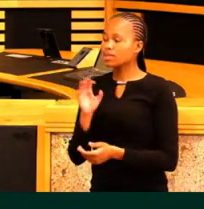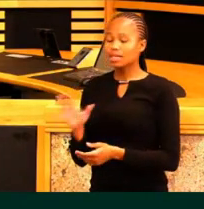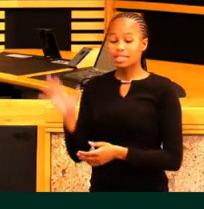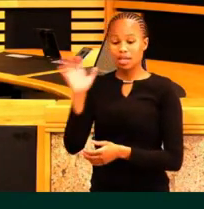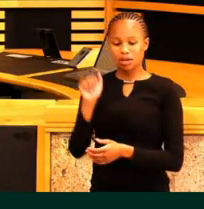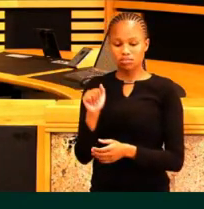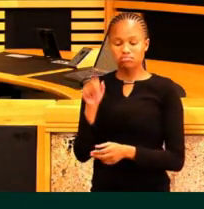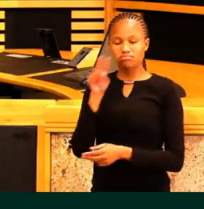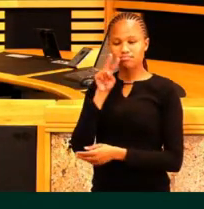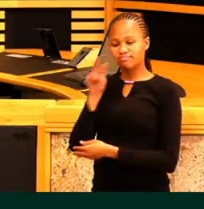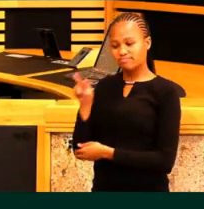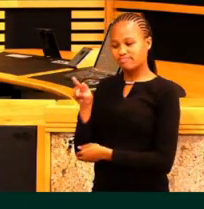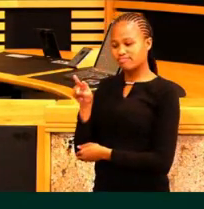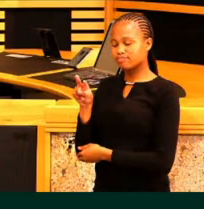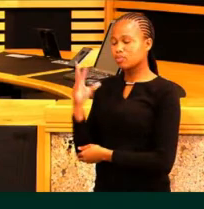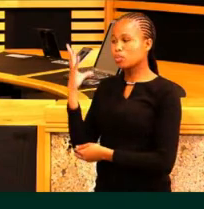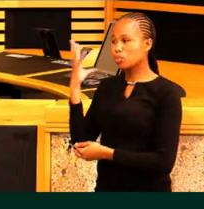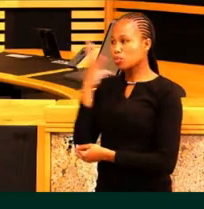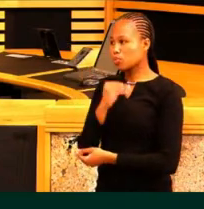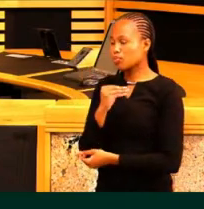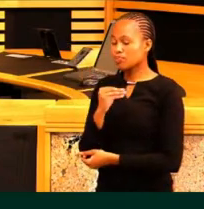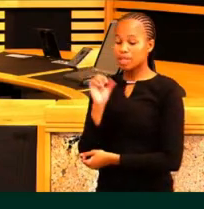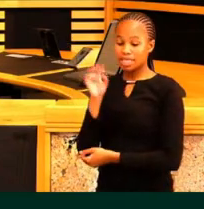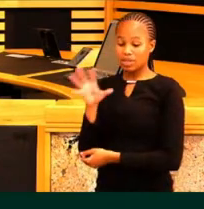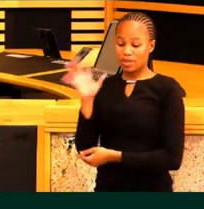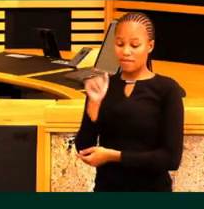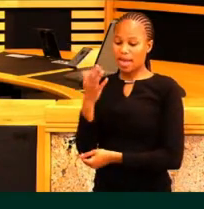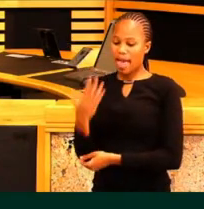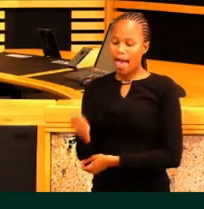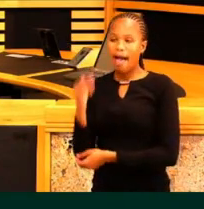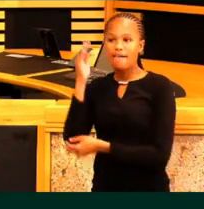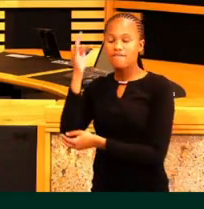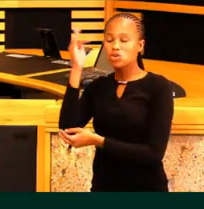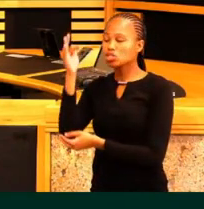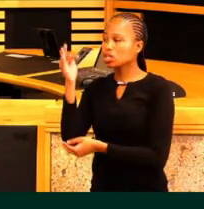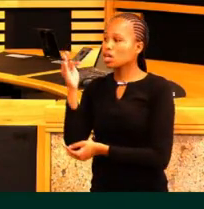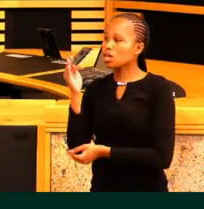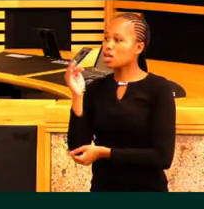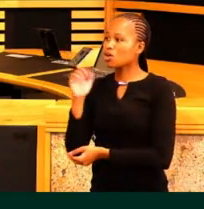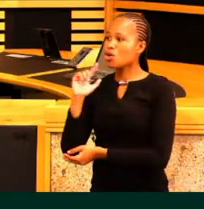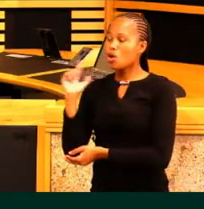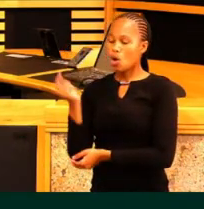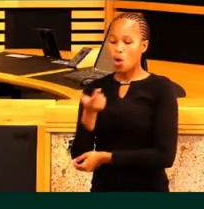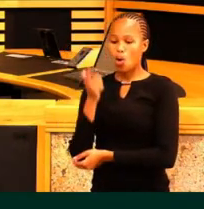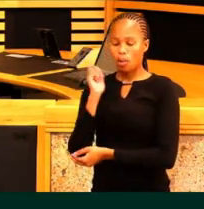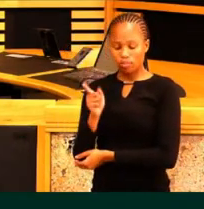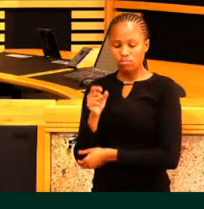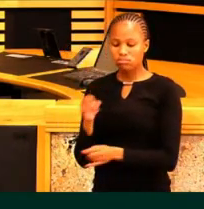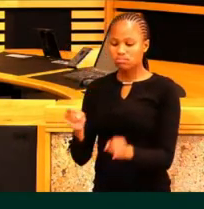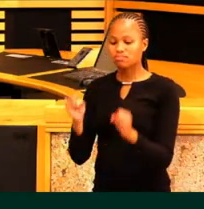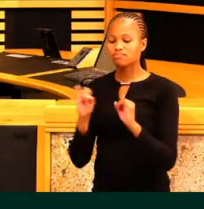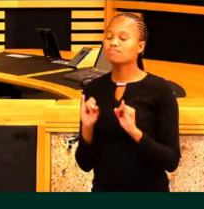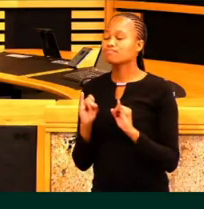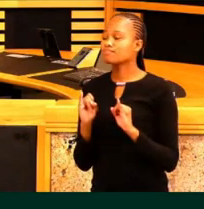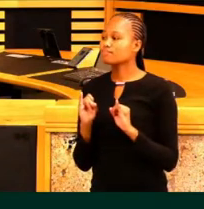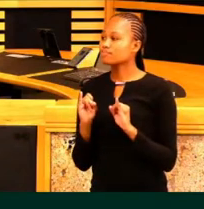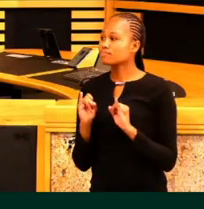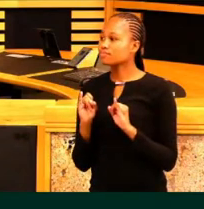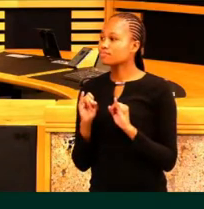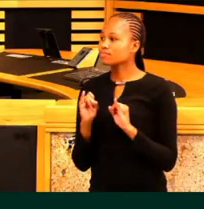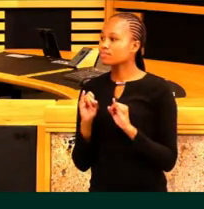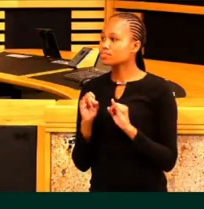bright South Africa has got future all of us we must be optimists and really